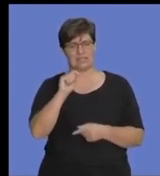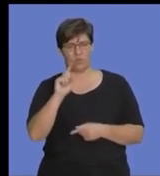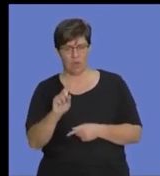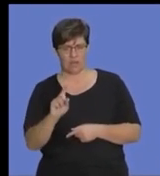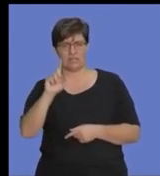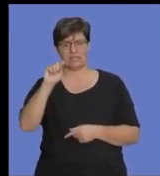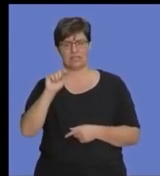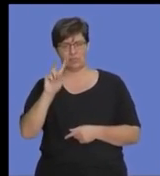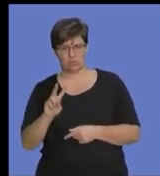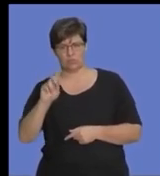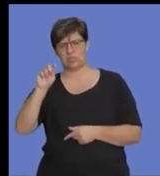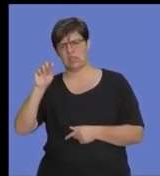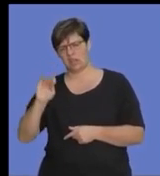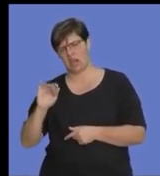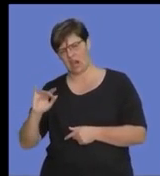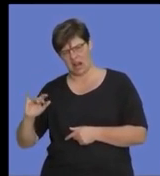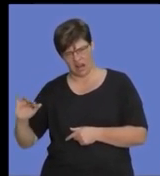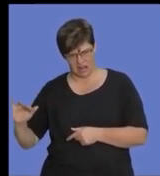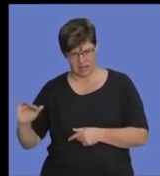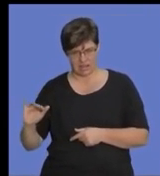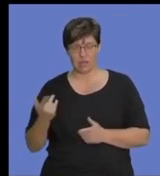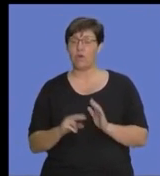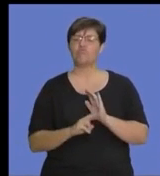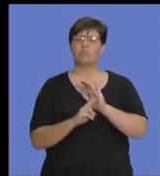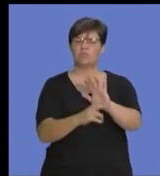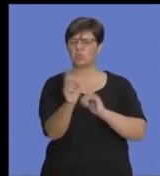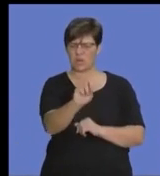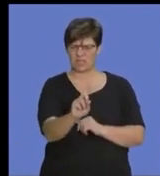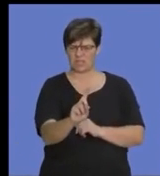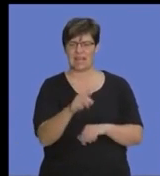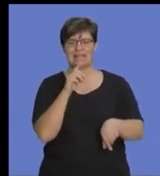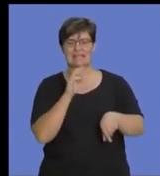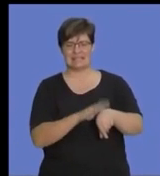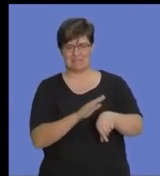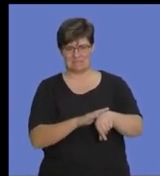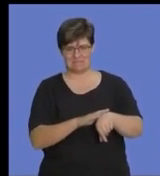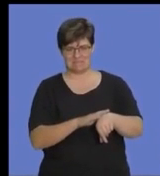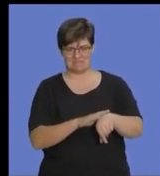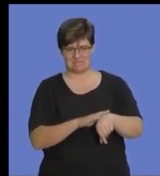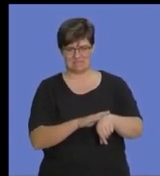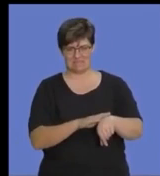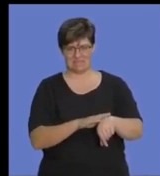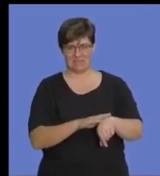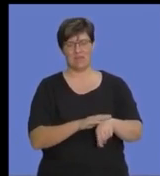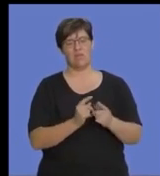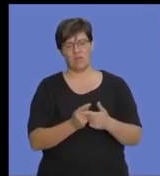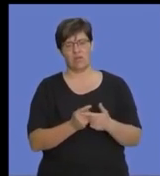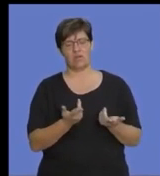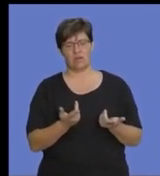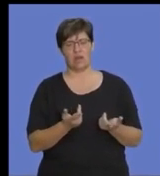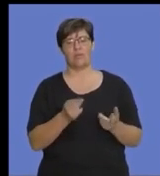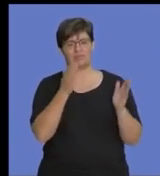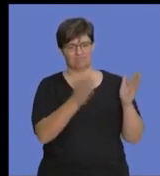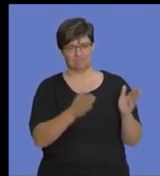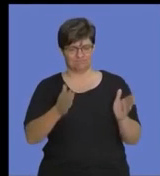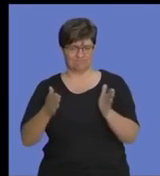T1, T2, etc., like that, to represent the point at which we are